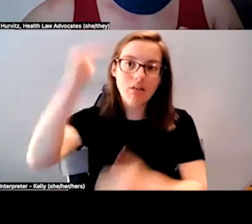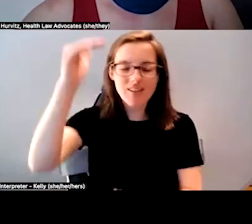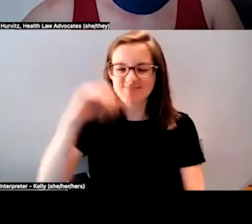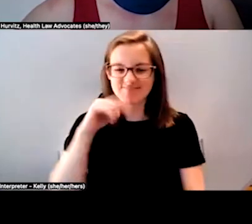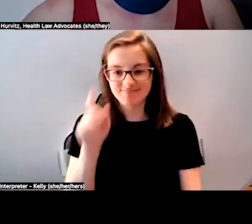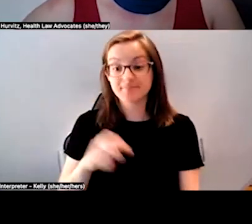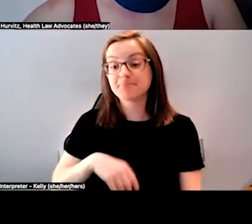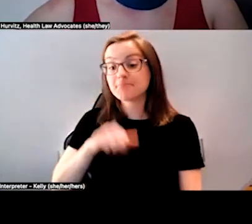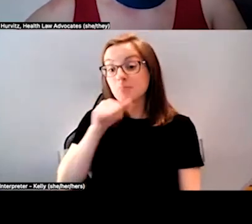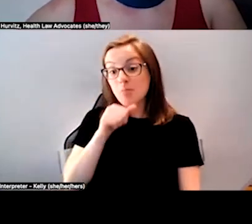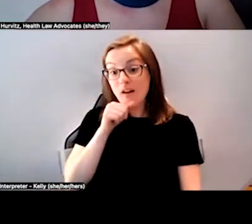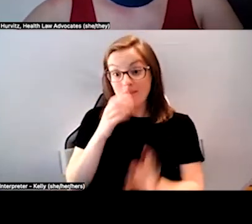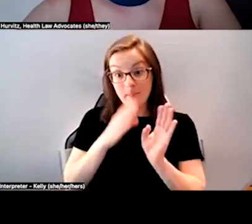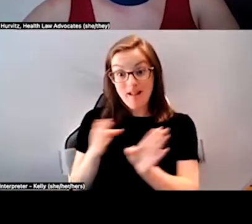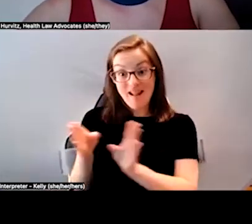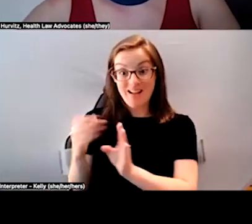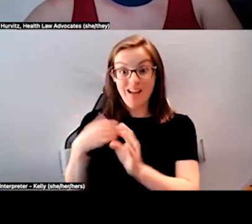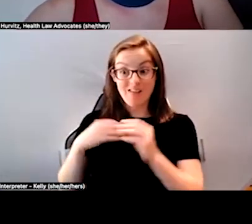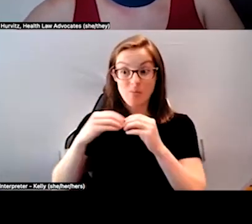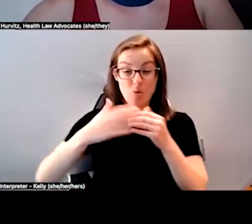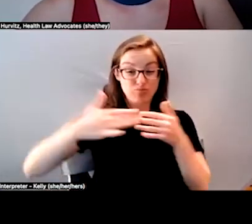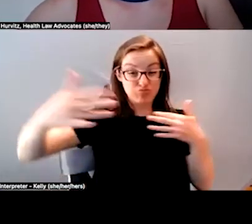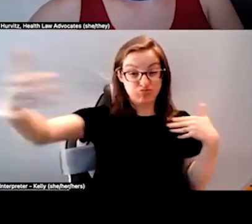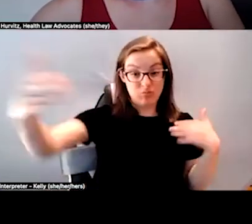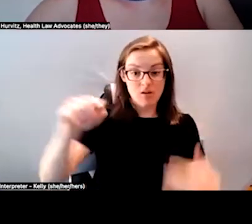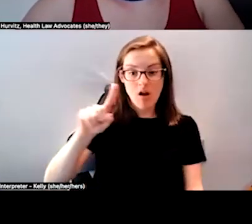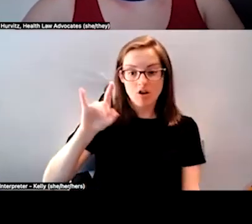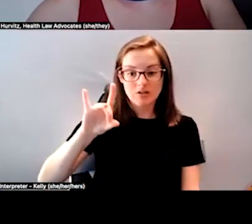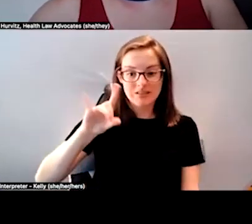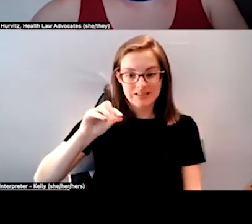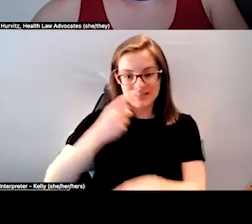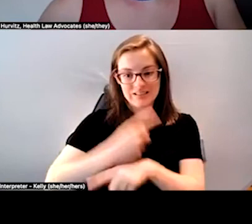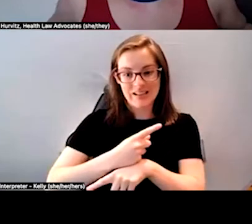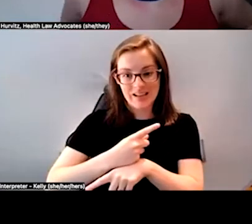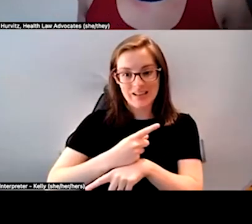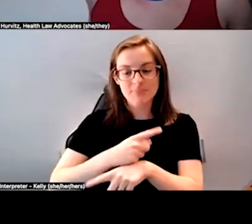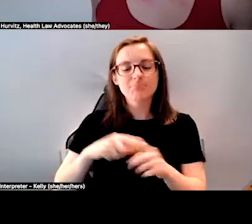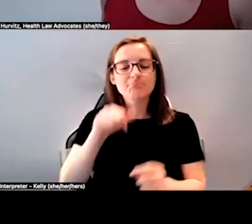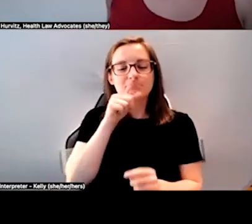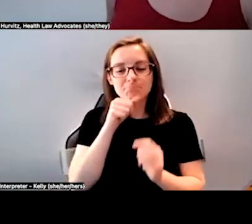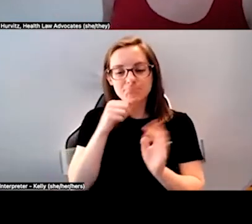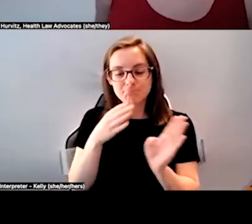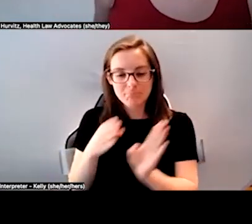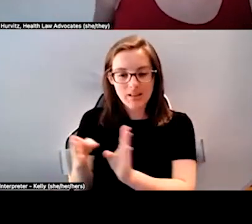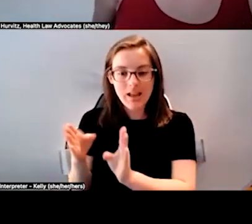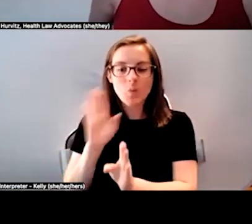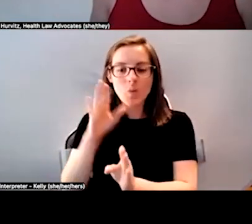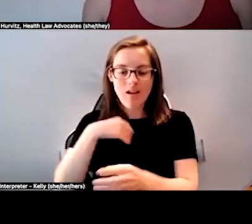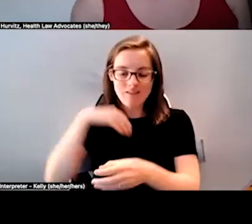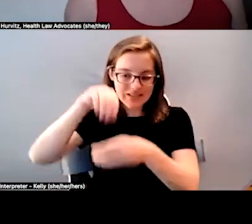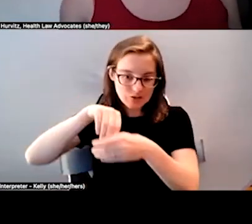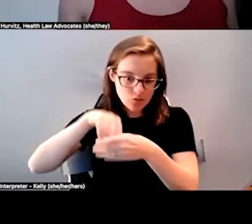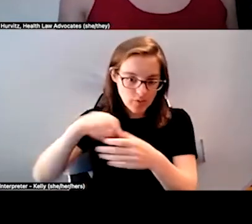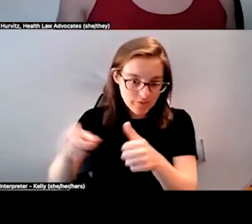There's 180 days to appeal. But there's always going to be an internal followed by an external review.